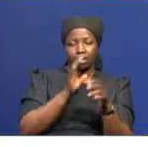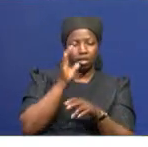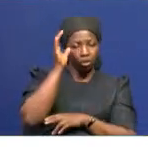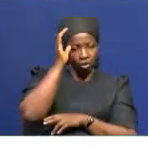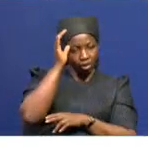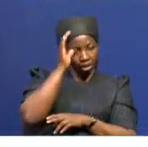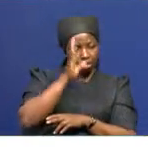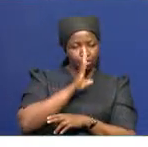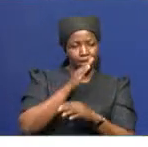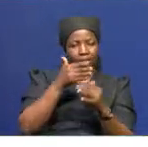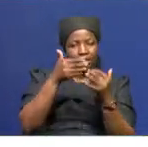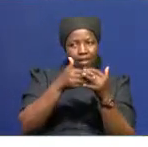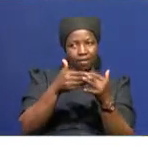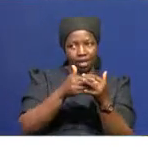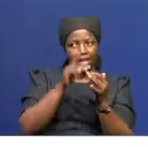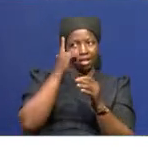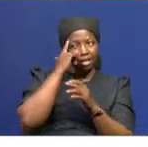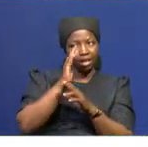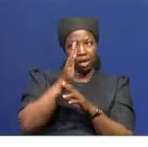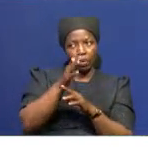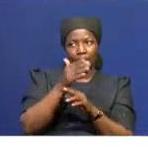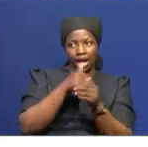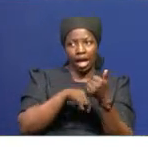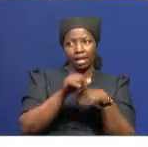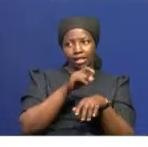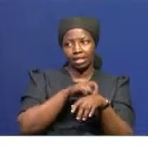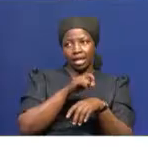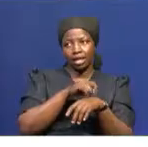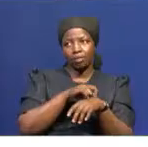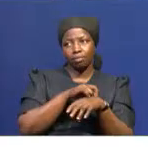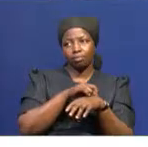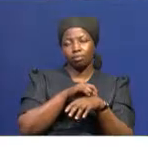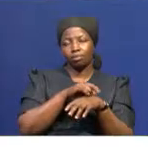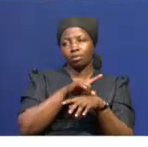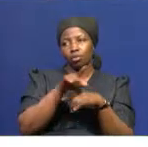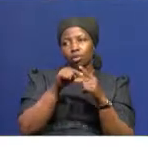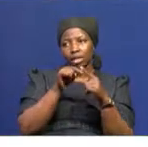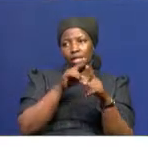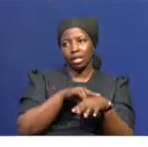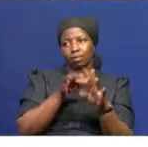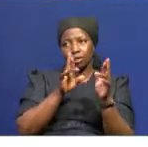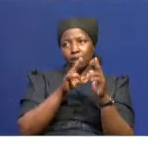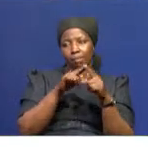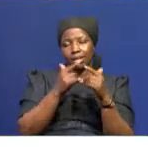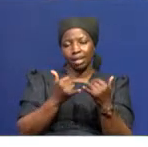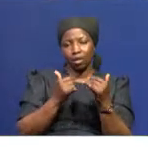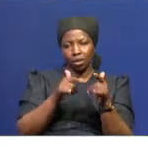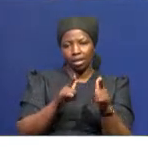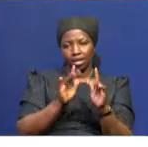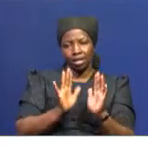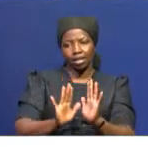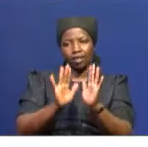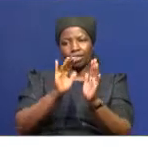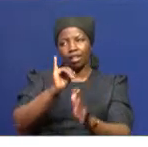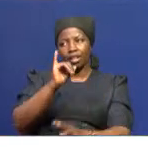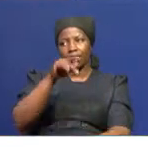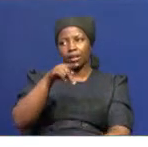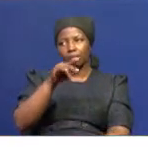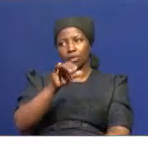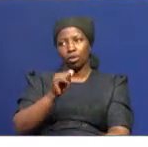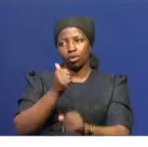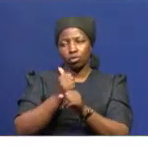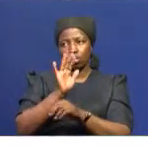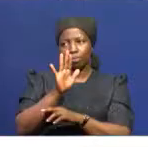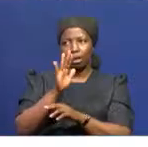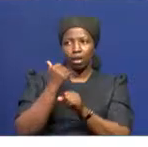I think we will cross that bridge when we reach there. At the moment, let's leave the IPOA to do its part, but also